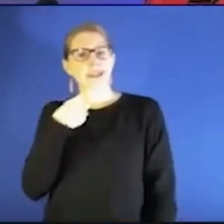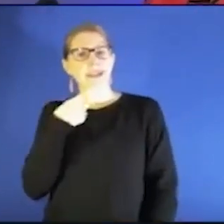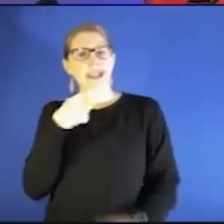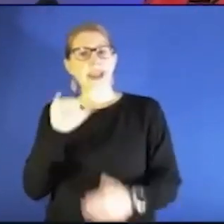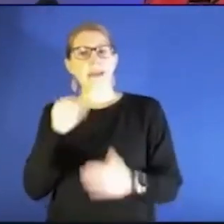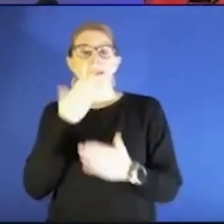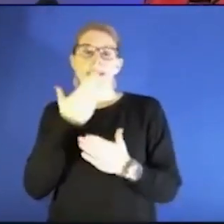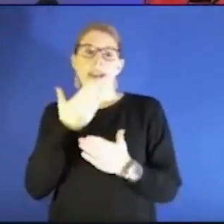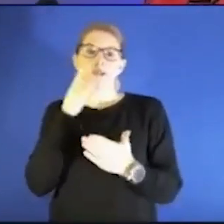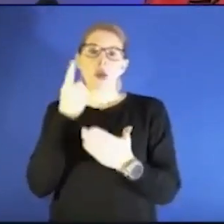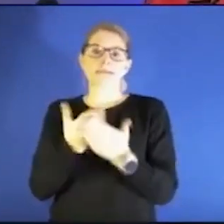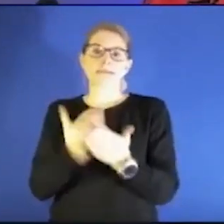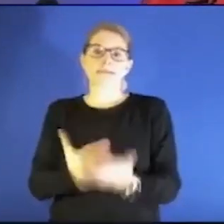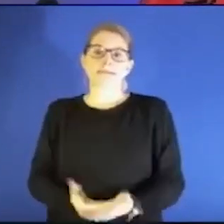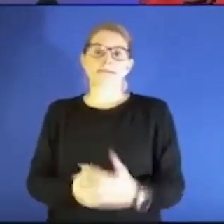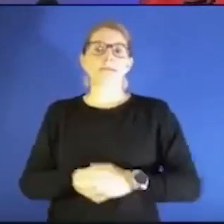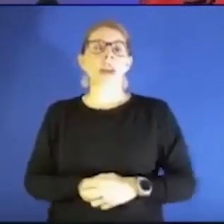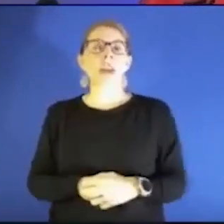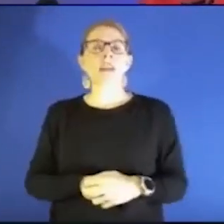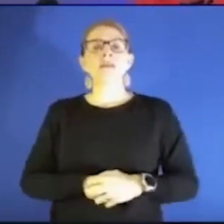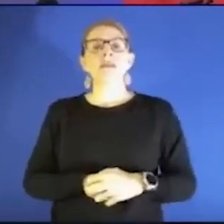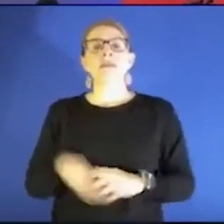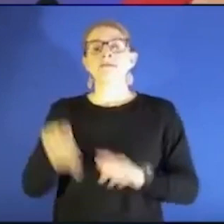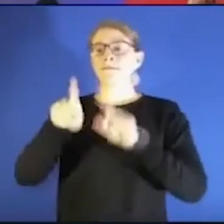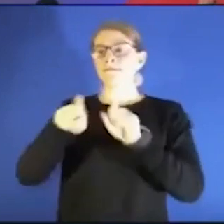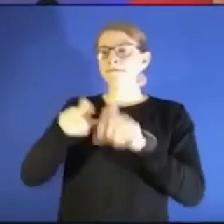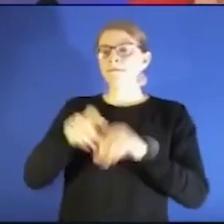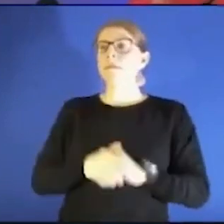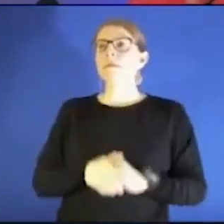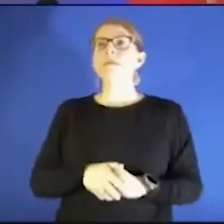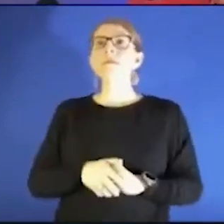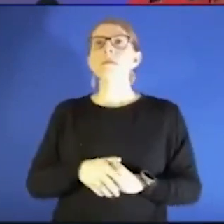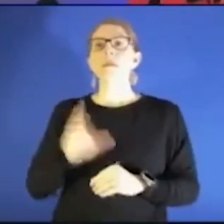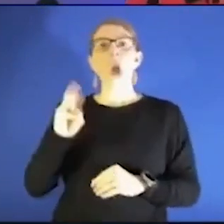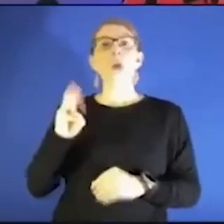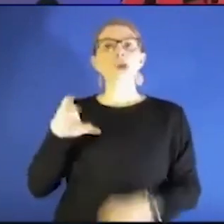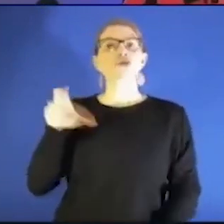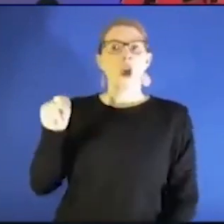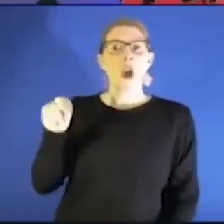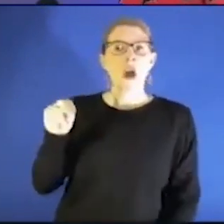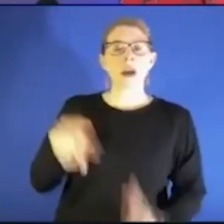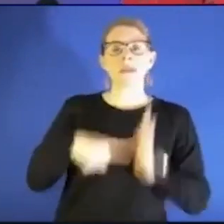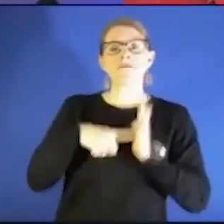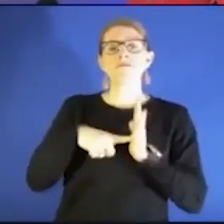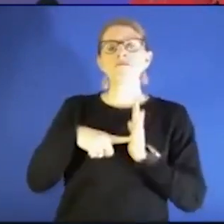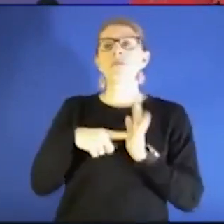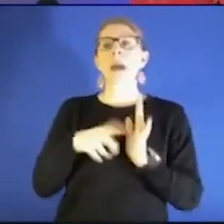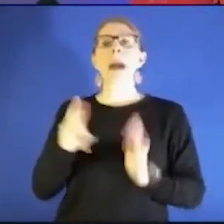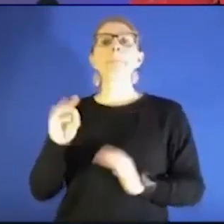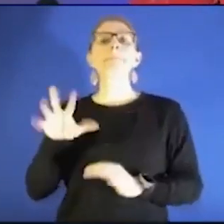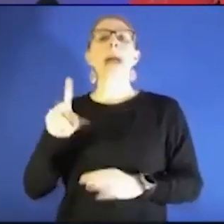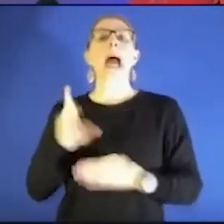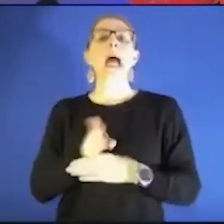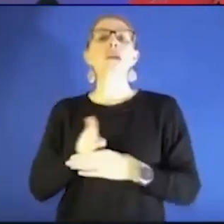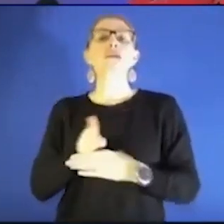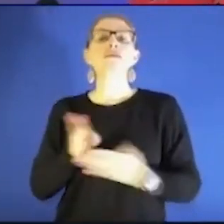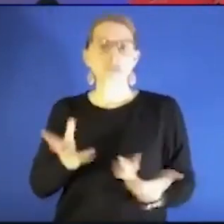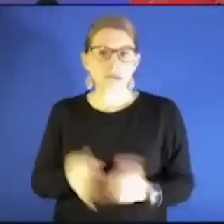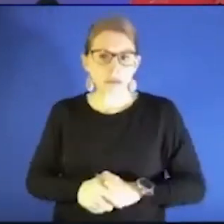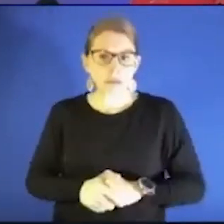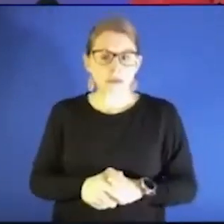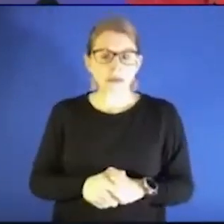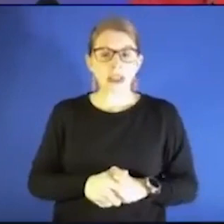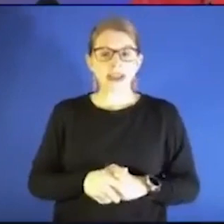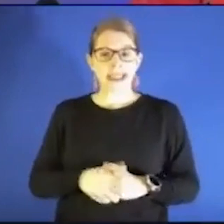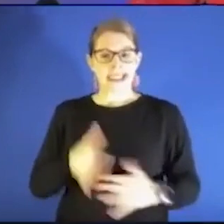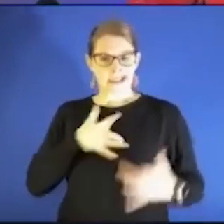Question then, we hear a lot of times that Omicron and the symptoms are described as mild. That concerns you.